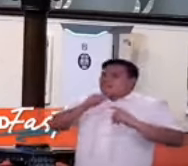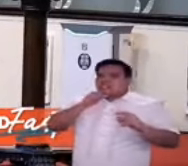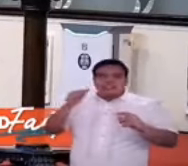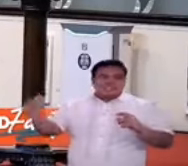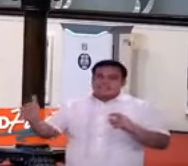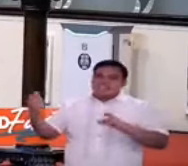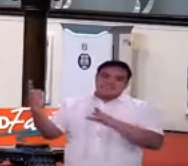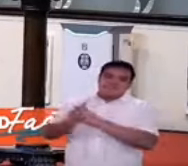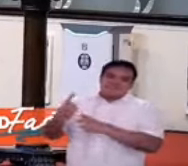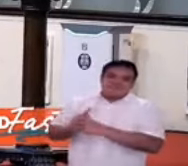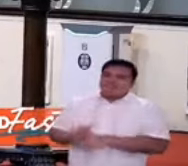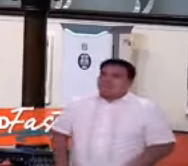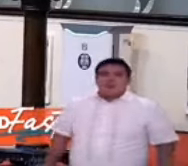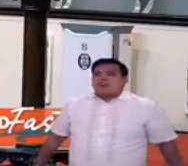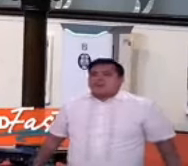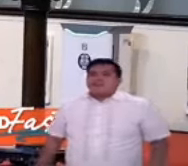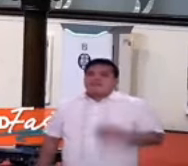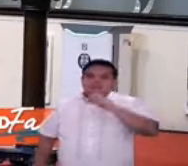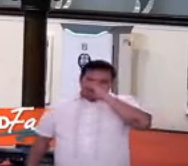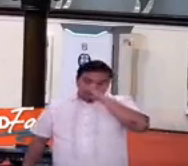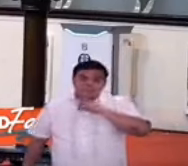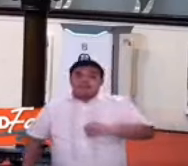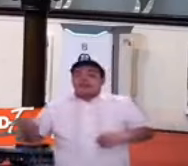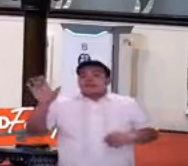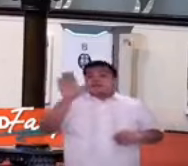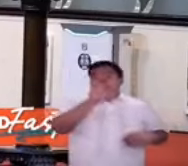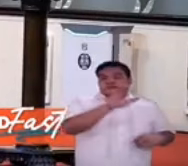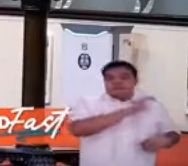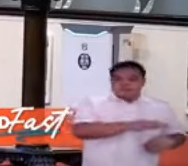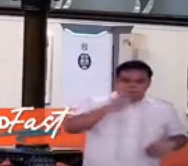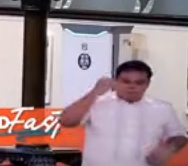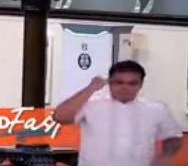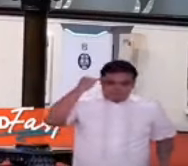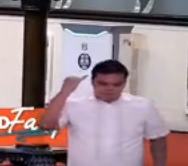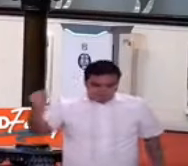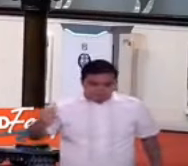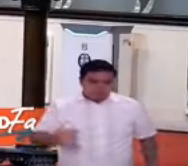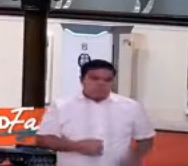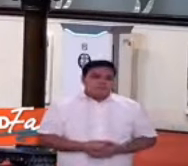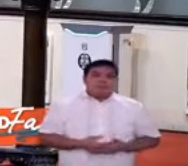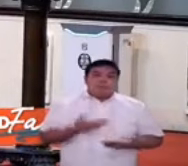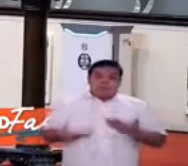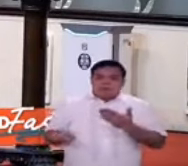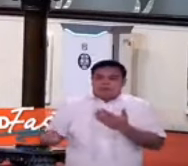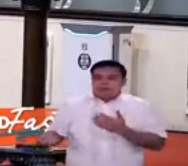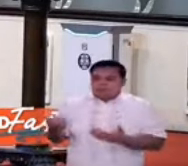kagilansang. Kasuway na mo gilansang sa krus, wala oy. Imo lang huna-huna. Paso